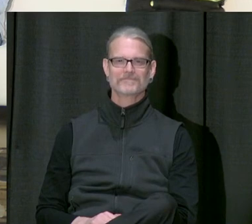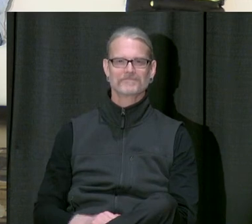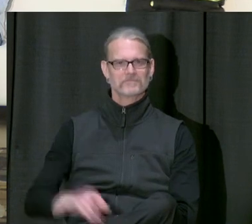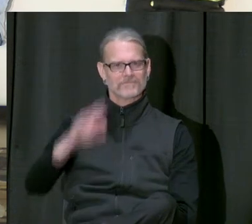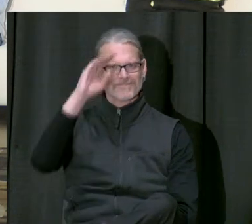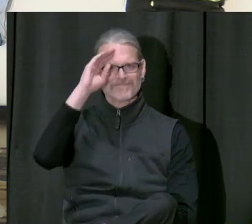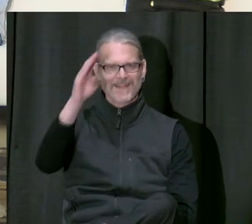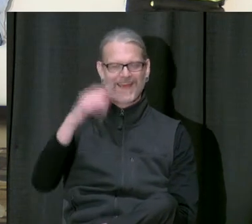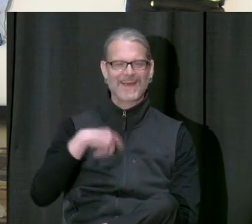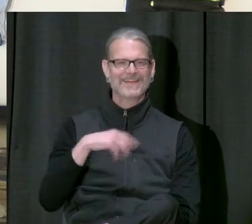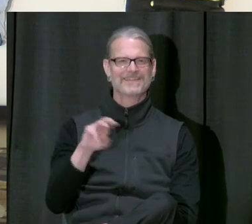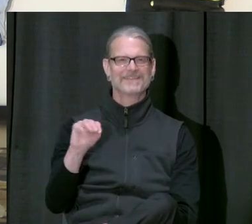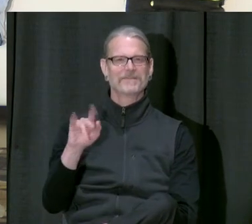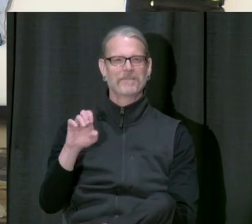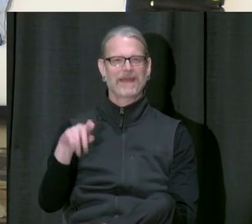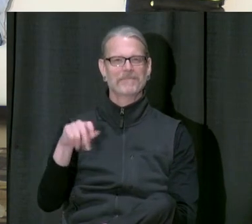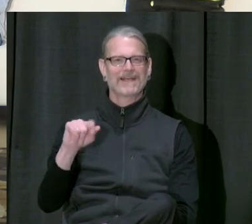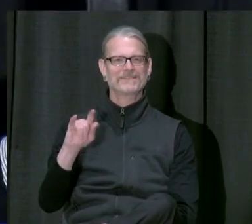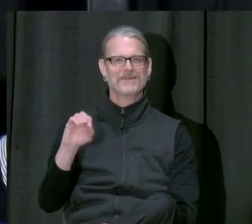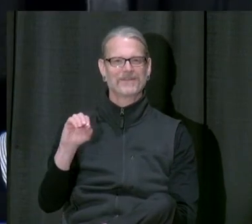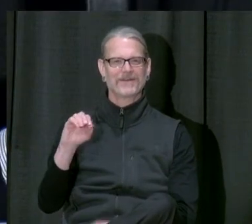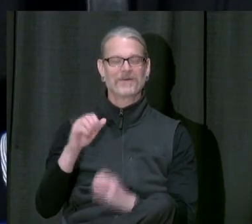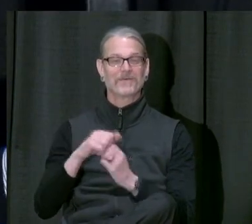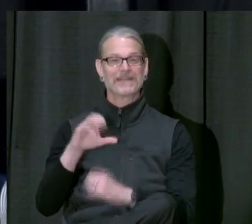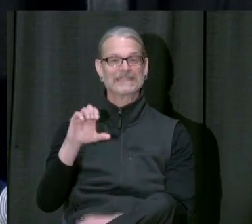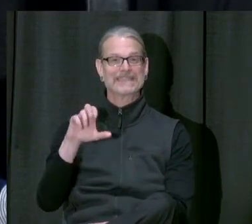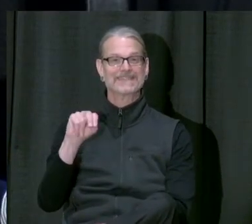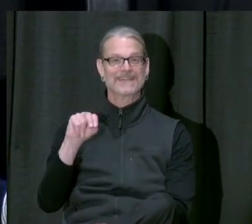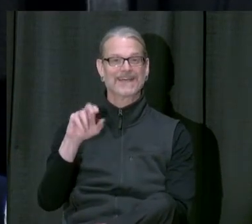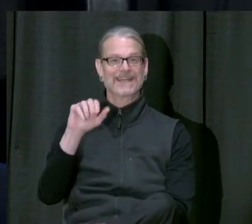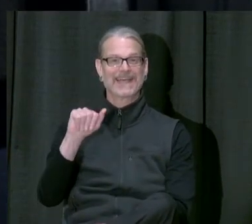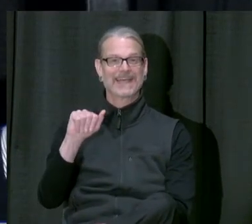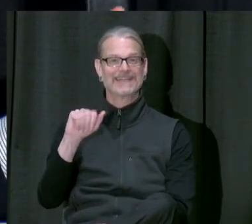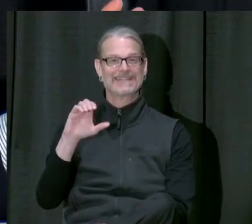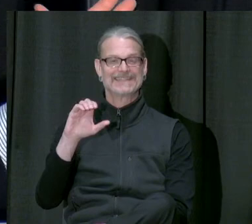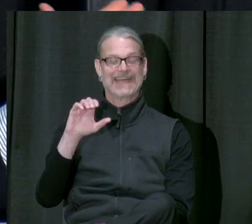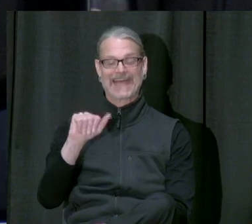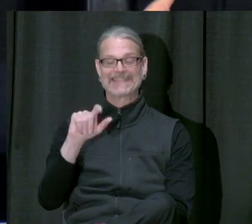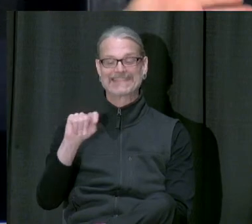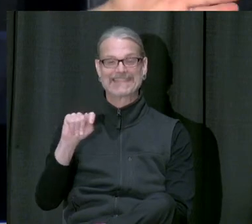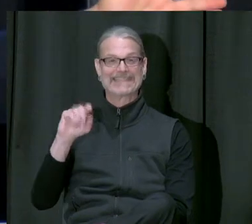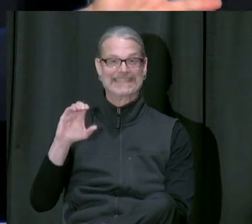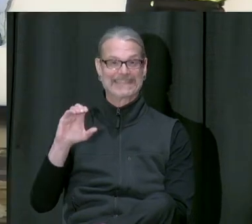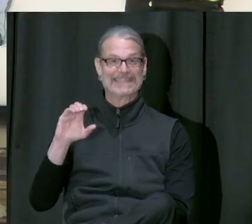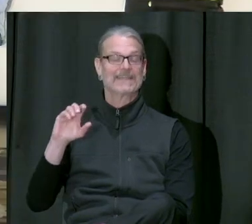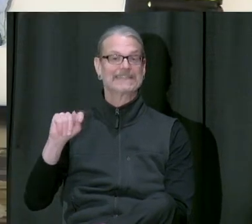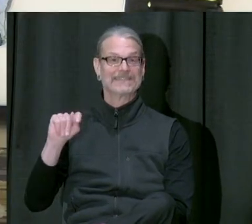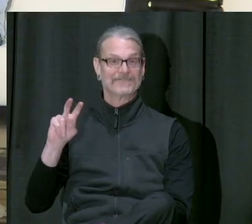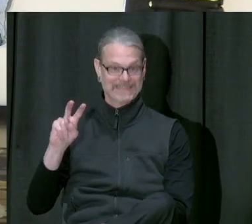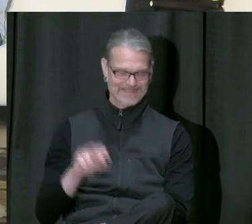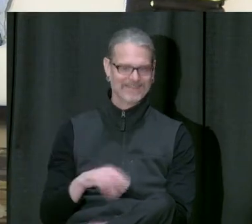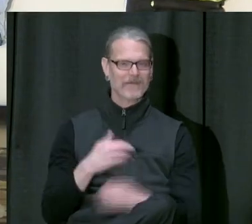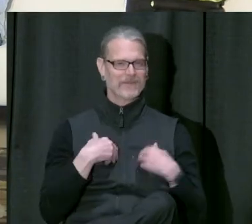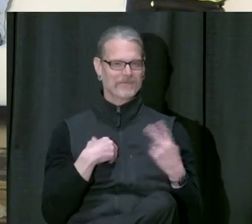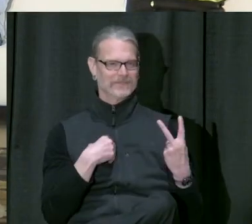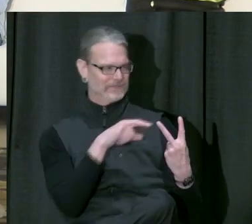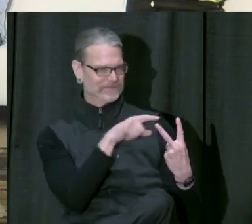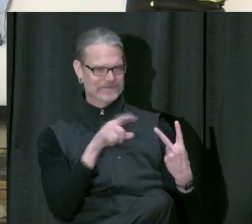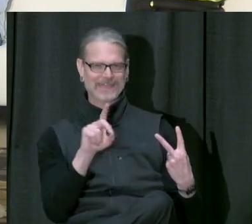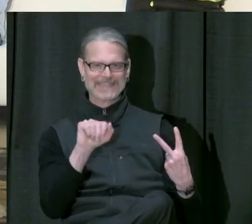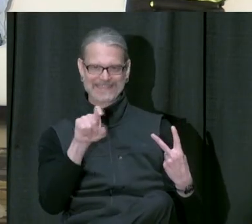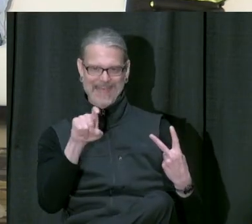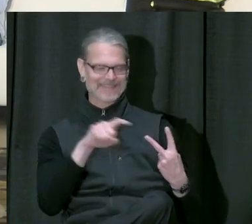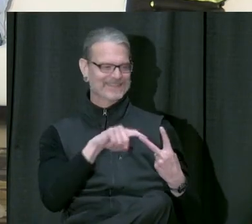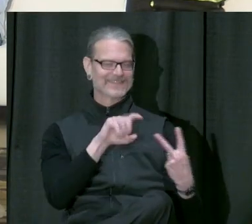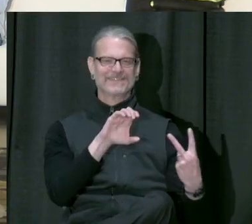Hi, this is Mike Passiello with CSUN ATC TV and Broadcast Studio. I'm here with two friends and colleagues, Dax Castro and